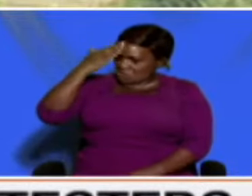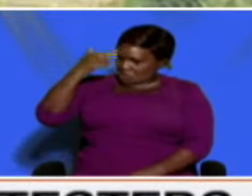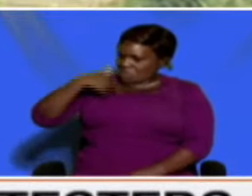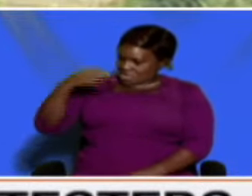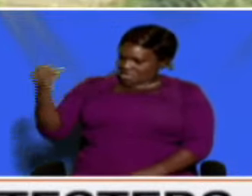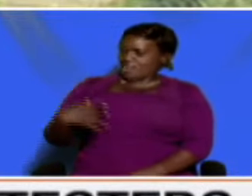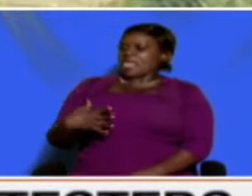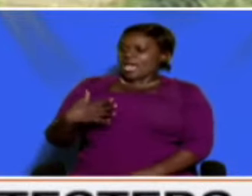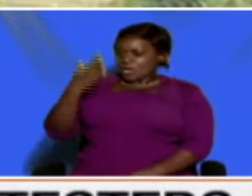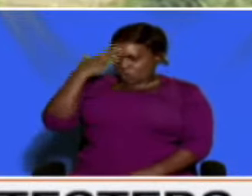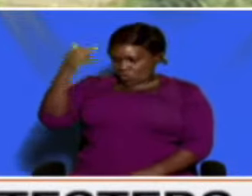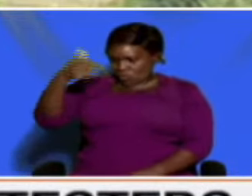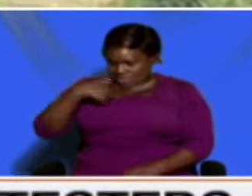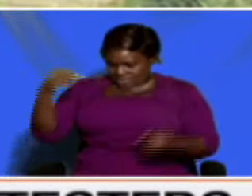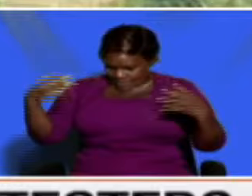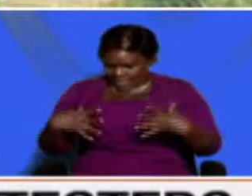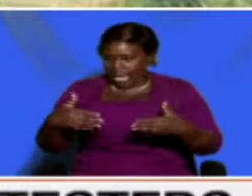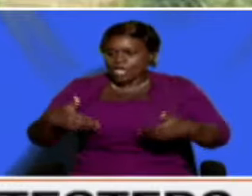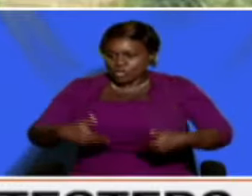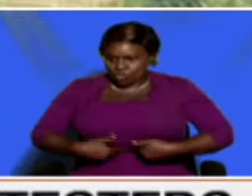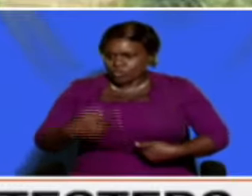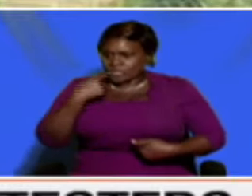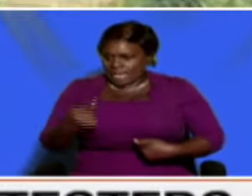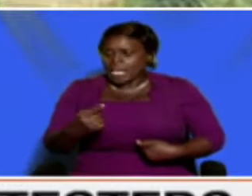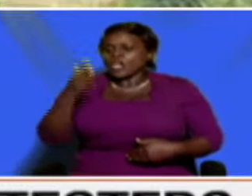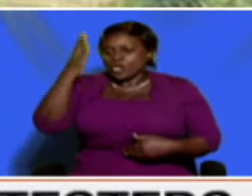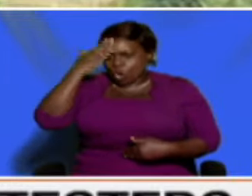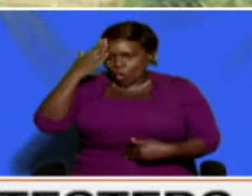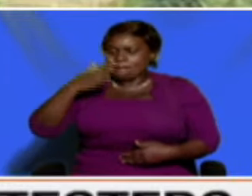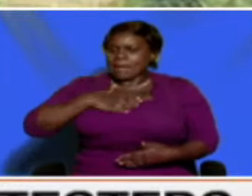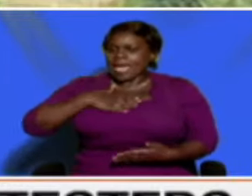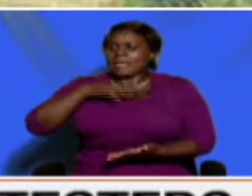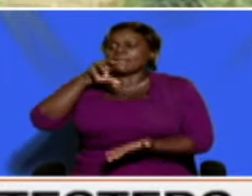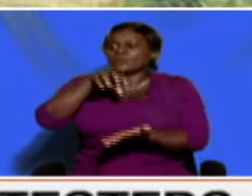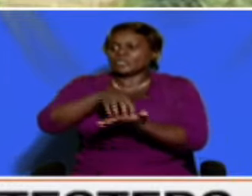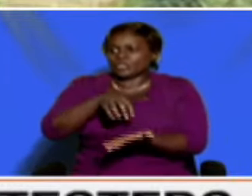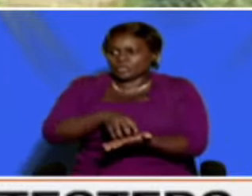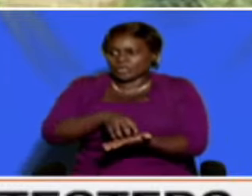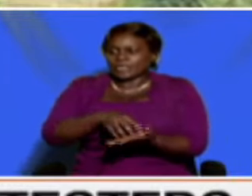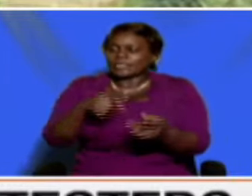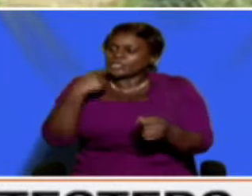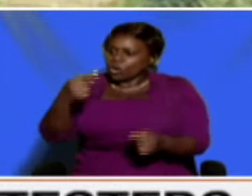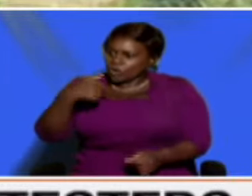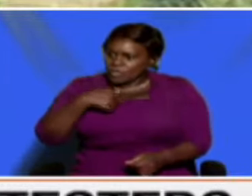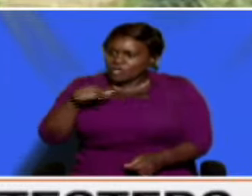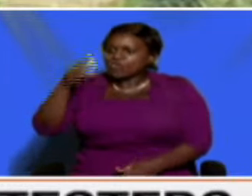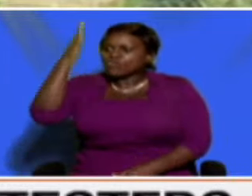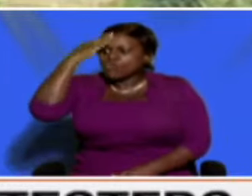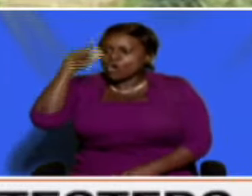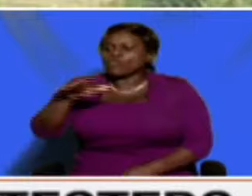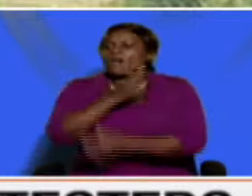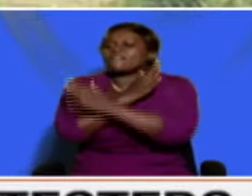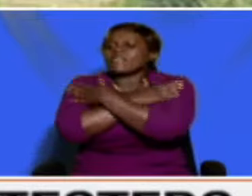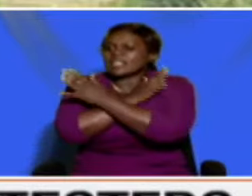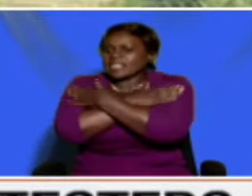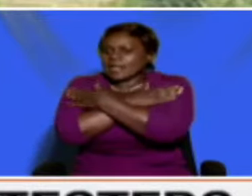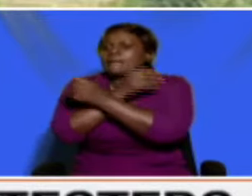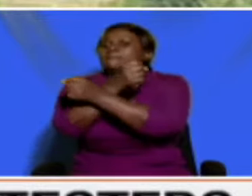who I am, and that they knew where I stand politically. And they even told me, we know you are a friend of the